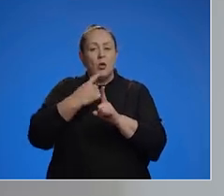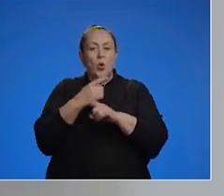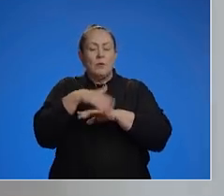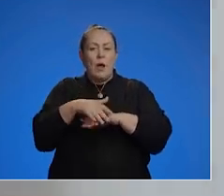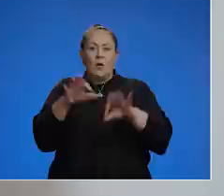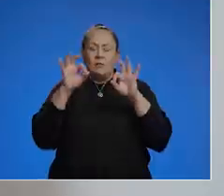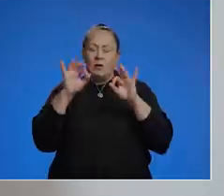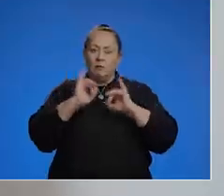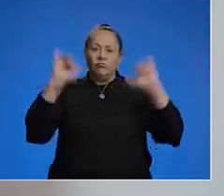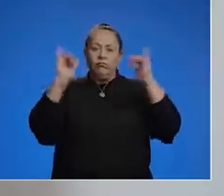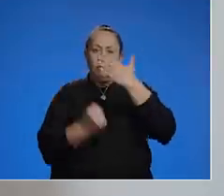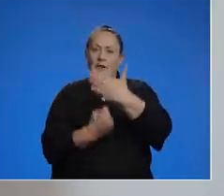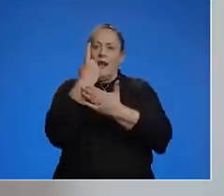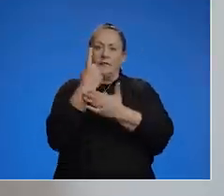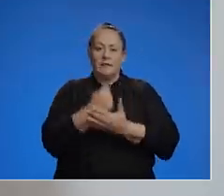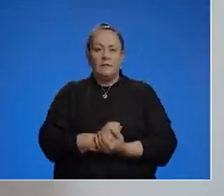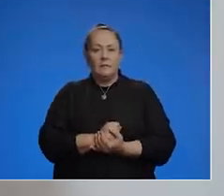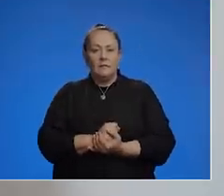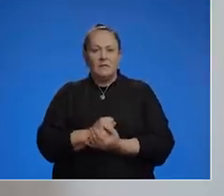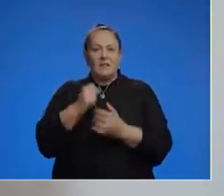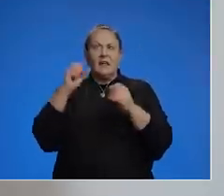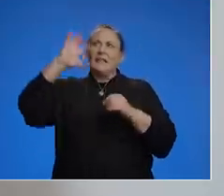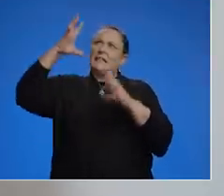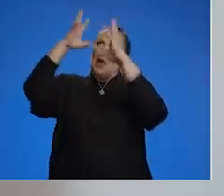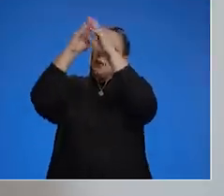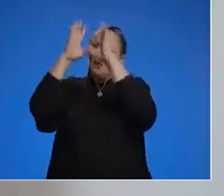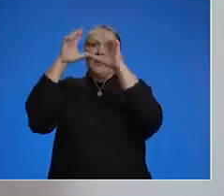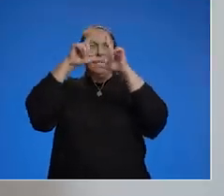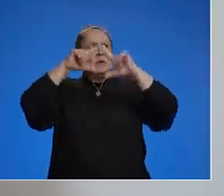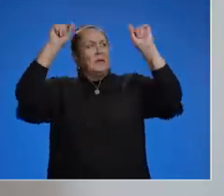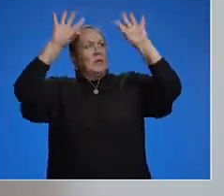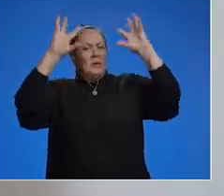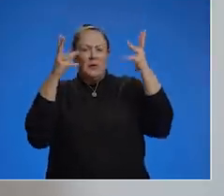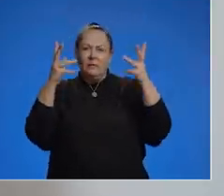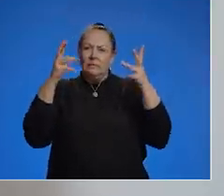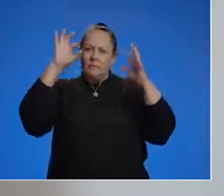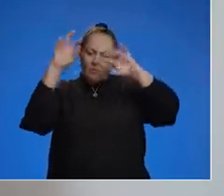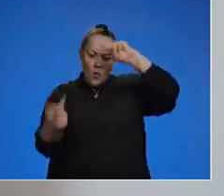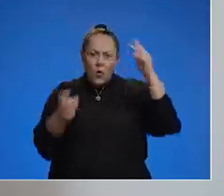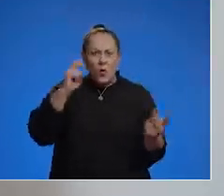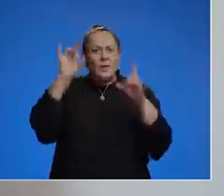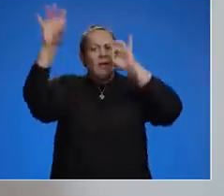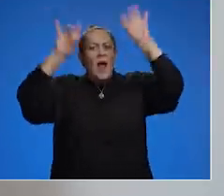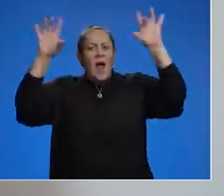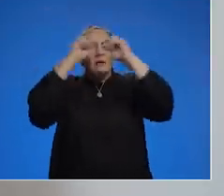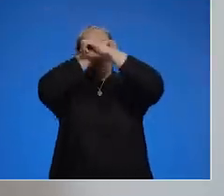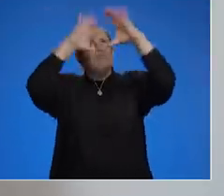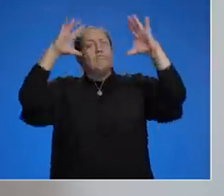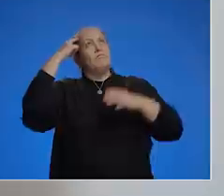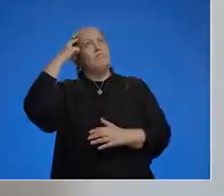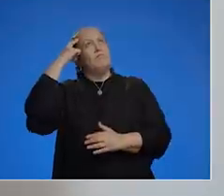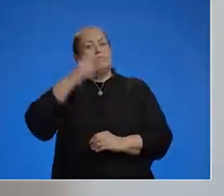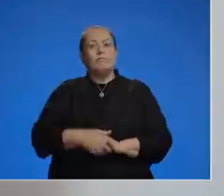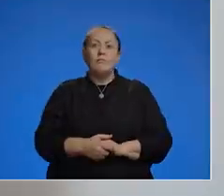event, darkened sun, stars falling from heaven. It's a true vision. And then we